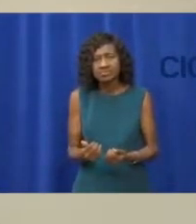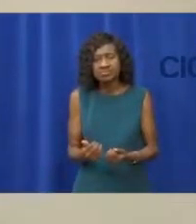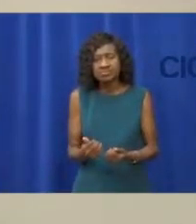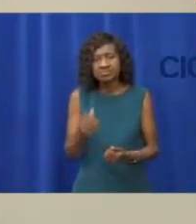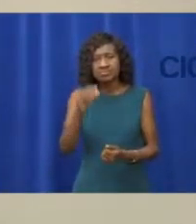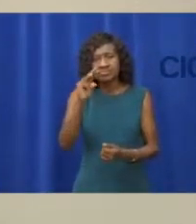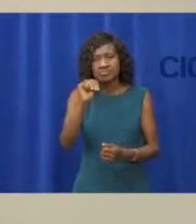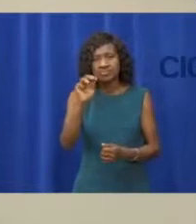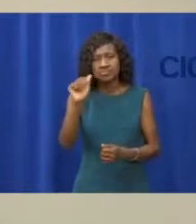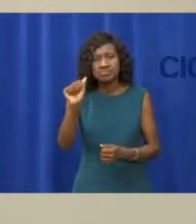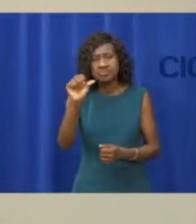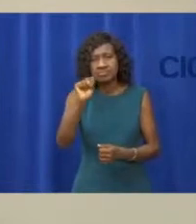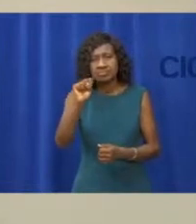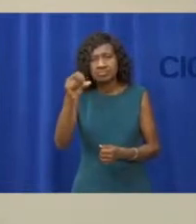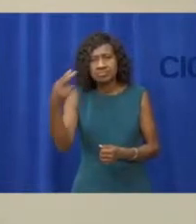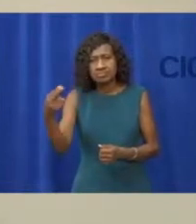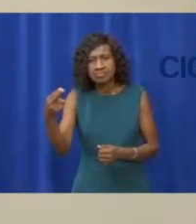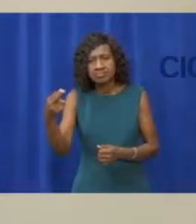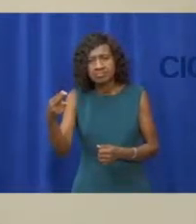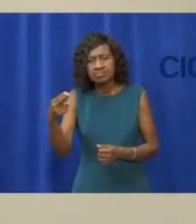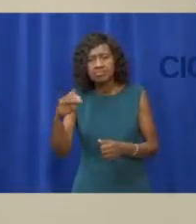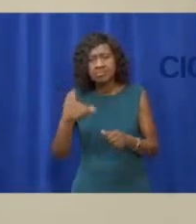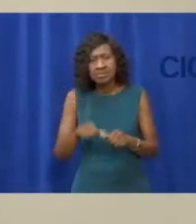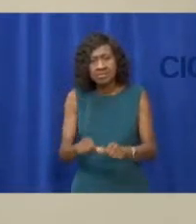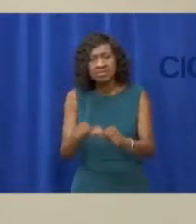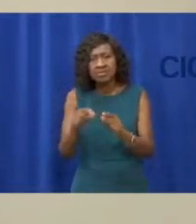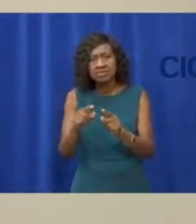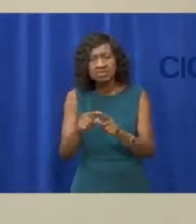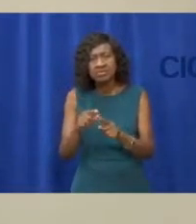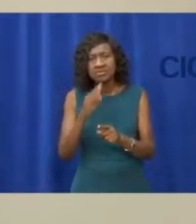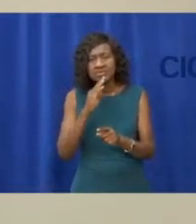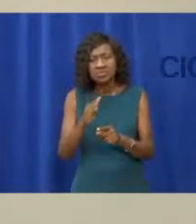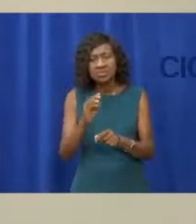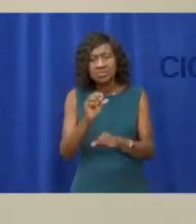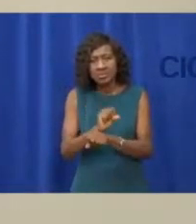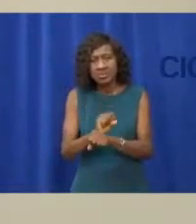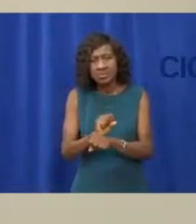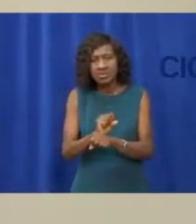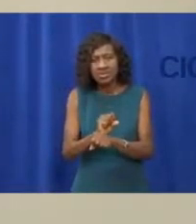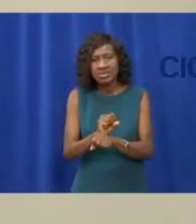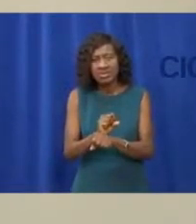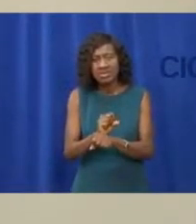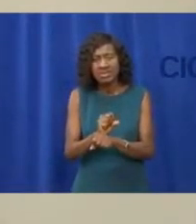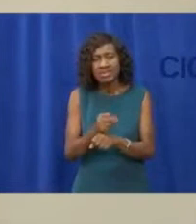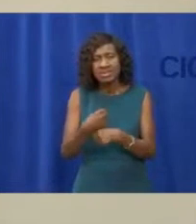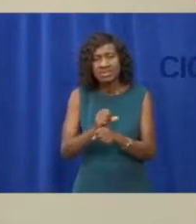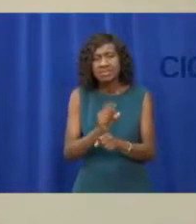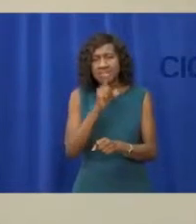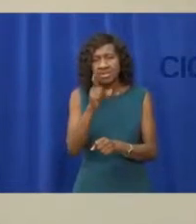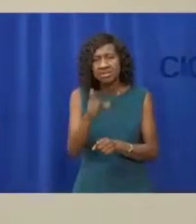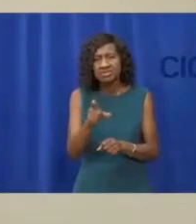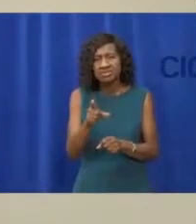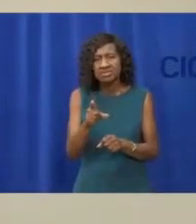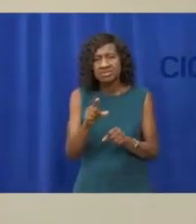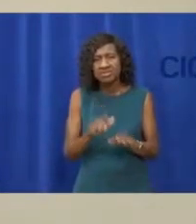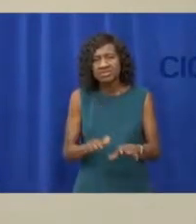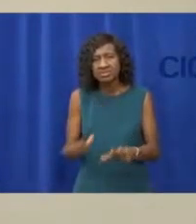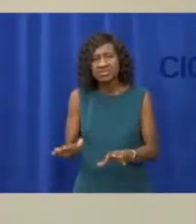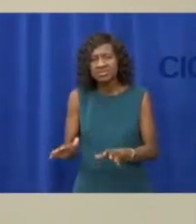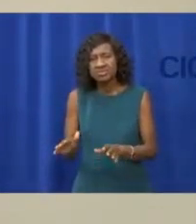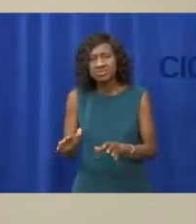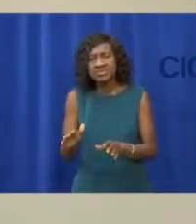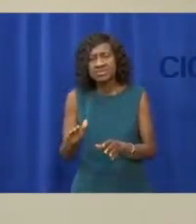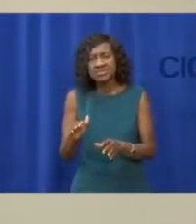MASH services continue to be in operation to ensure all child safeguarding issues are addressed.